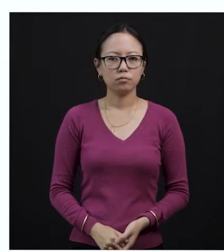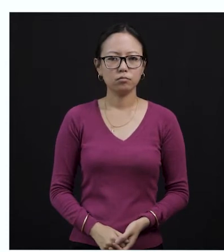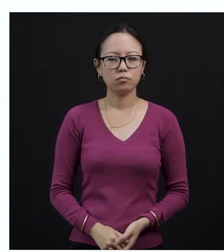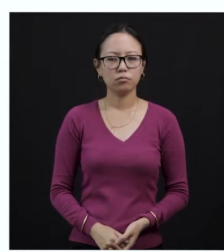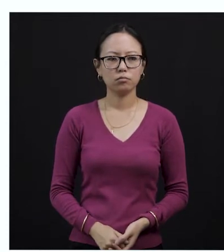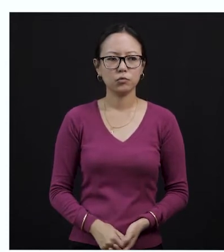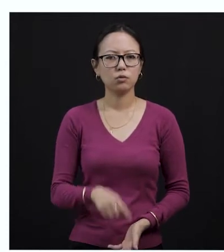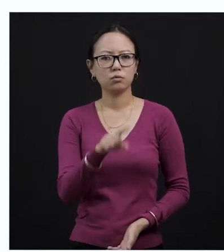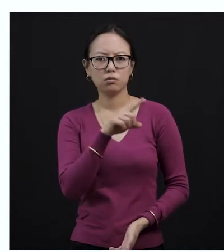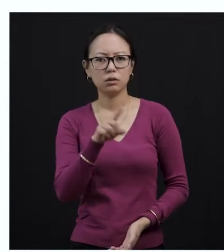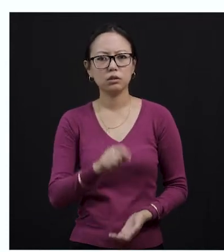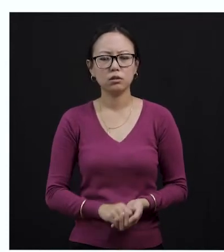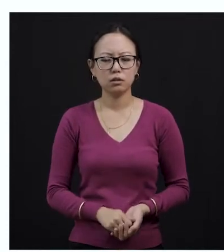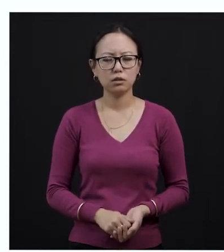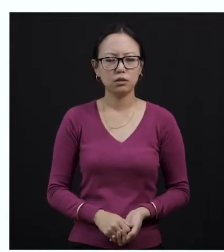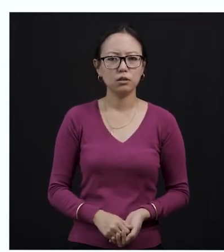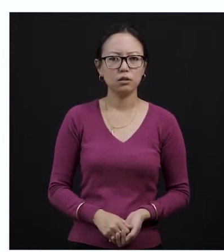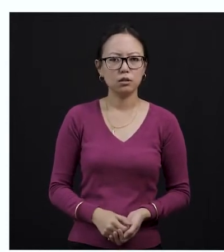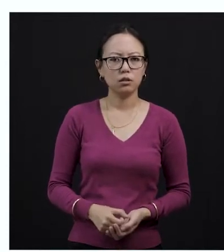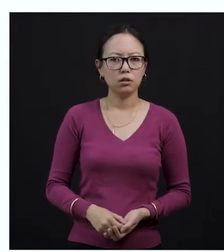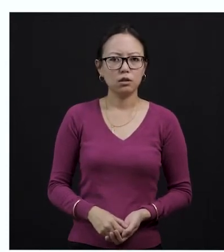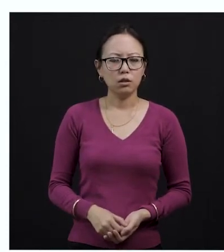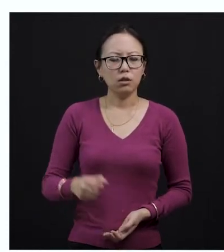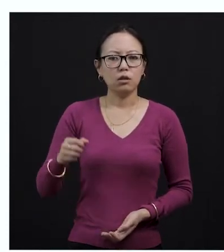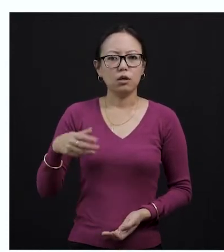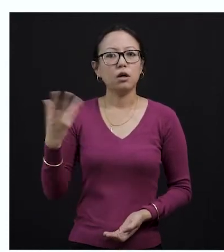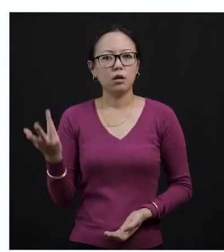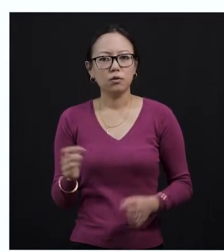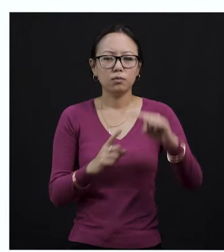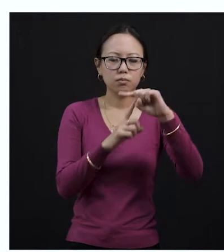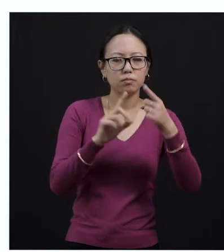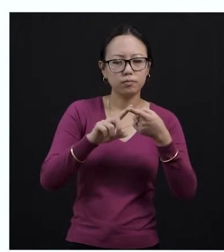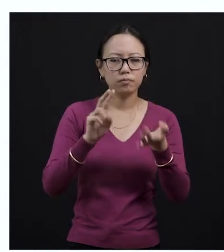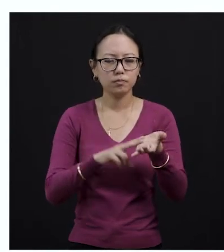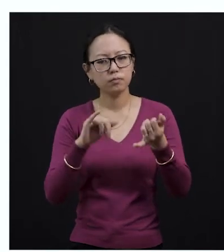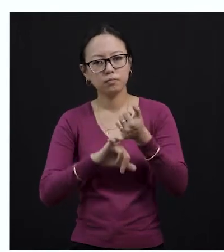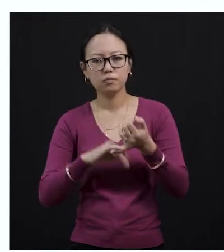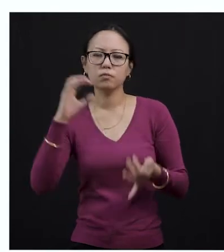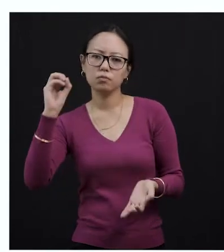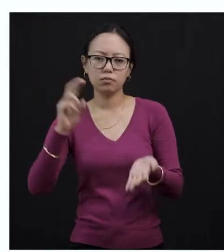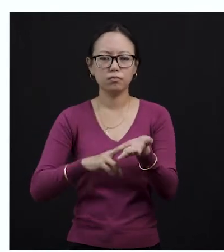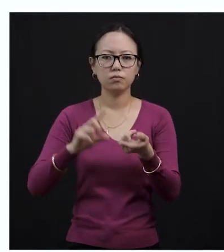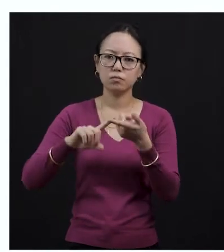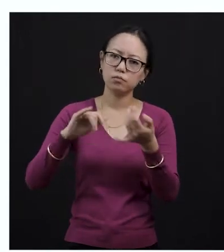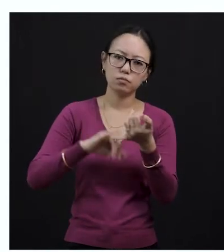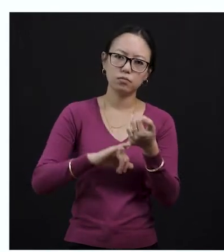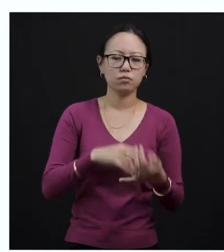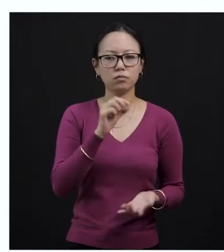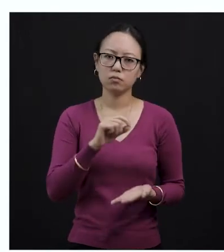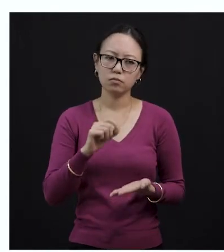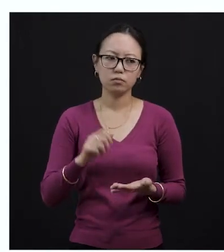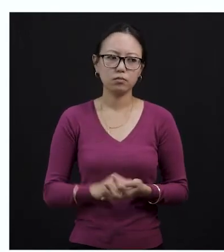how you identify the places. Let's try to solve the next example. Let's look at the first